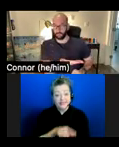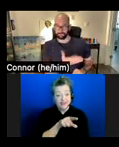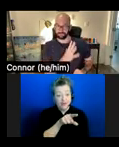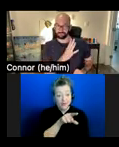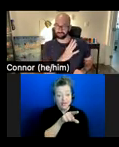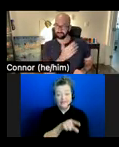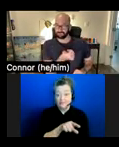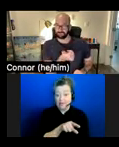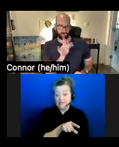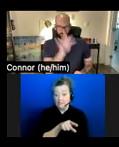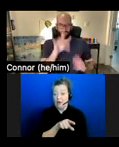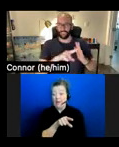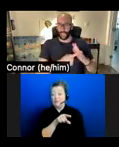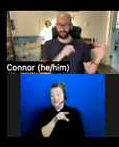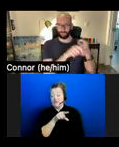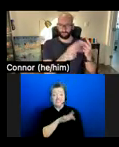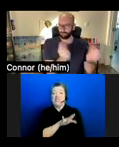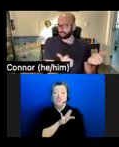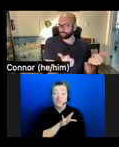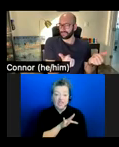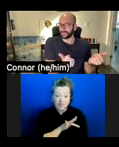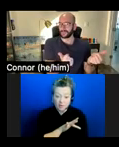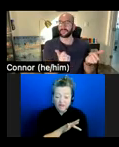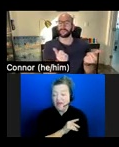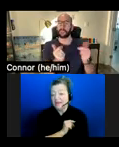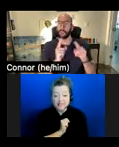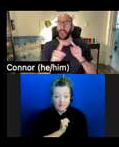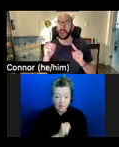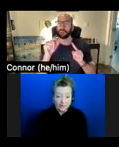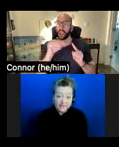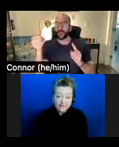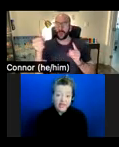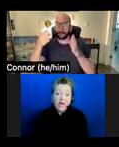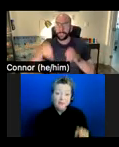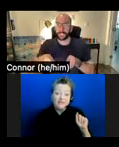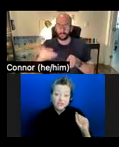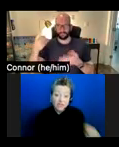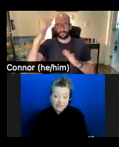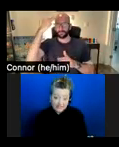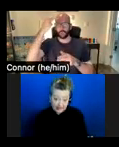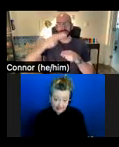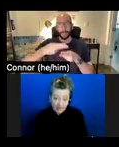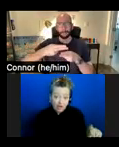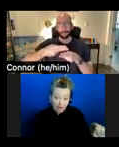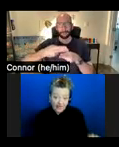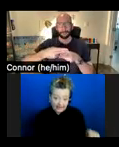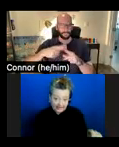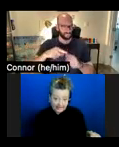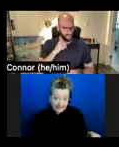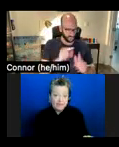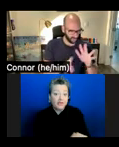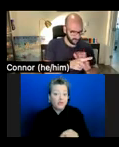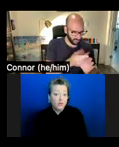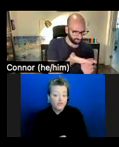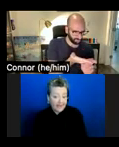You see that I already have some names that pop up, so I could just click on their name and their profile and send them a quick message. But if you don't see them on that